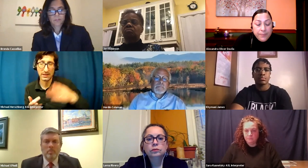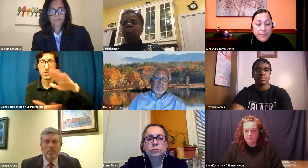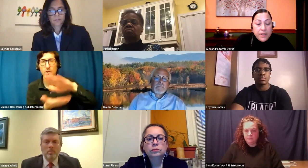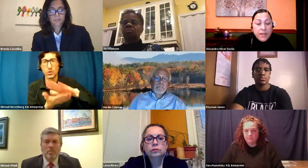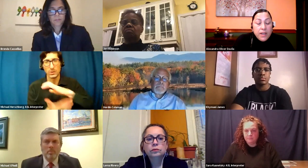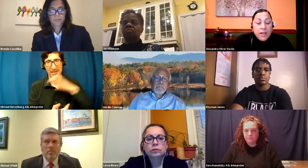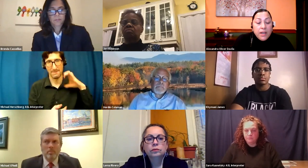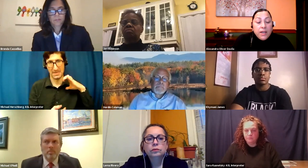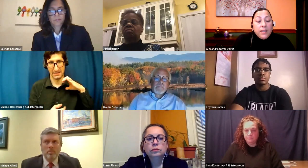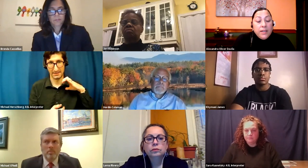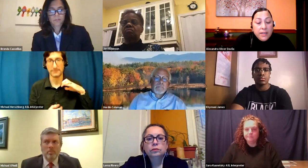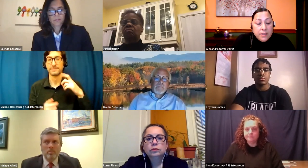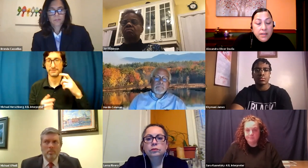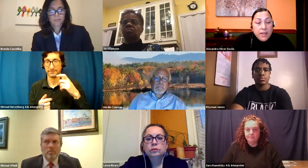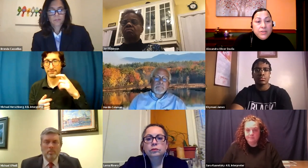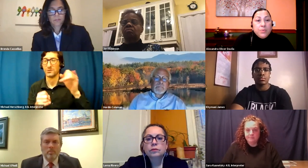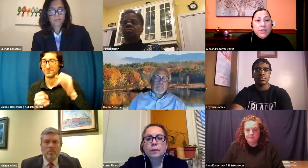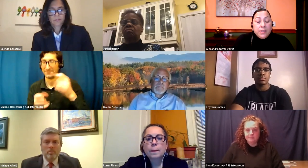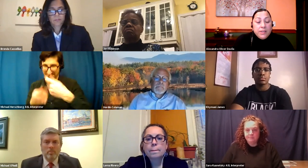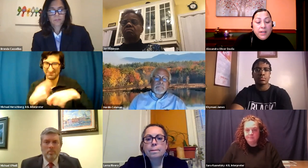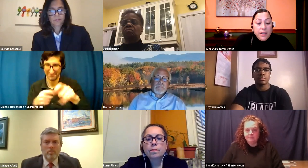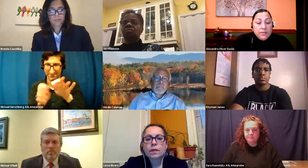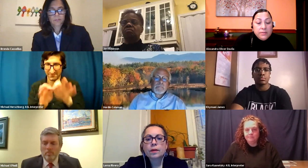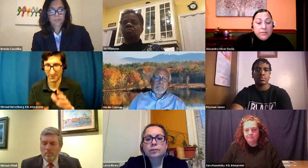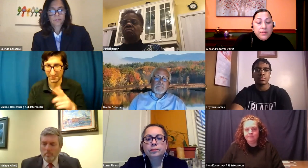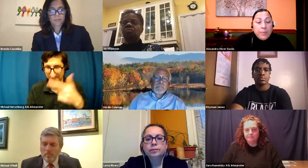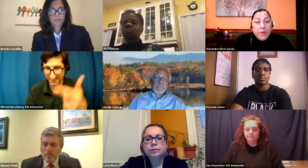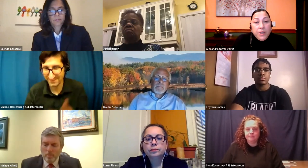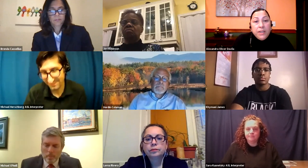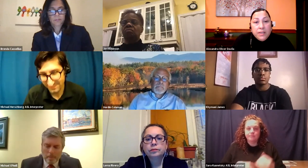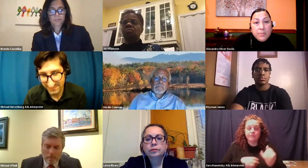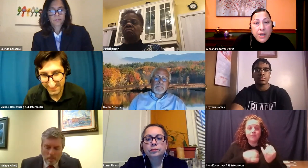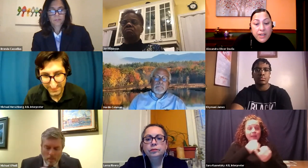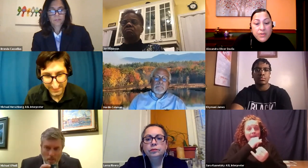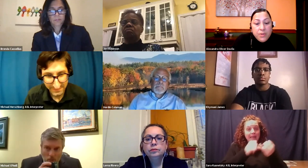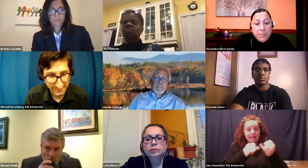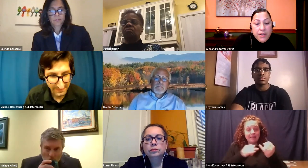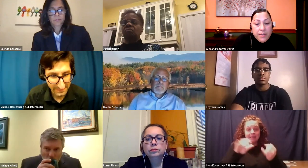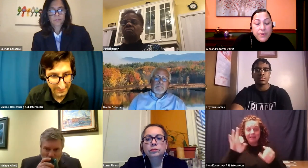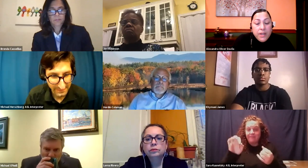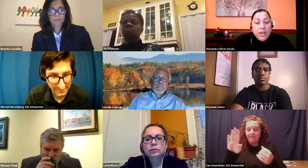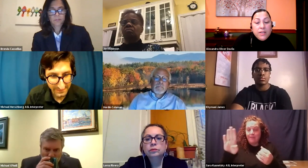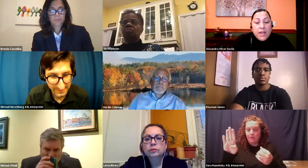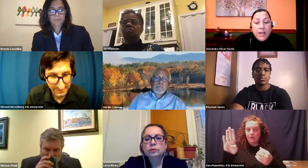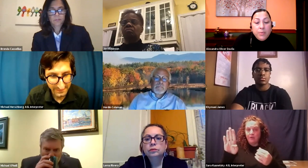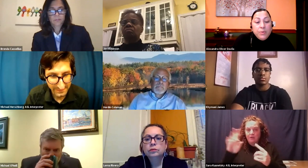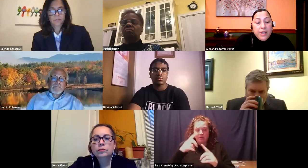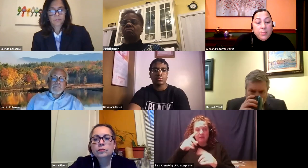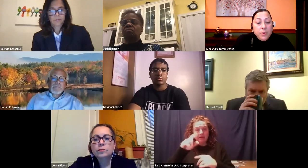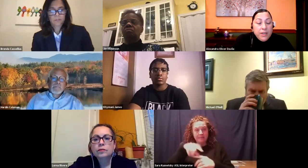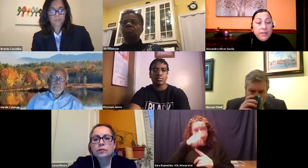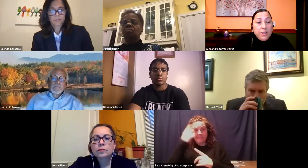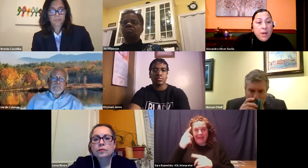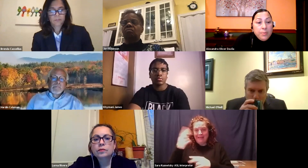bostonpublicschools.org/school committee. And lastly, I just wanted to say that February is Black History Month, a time where